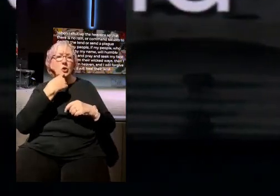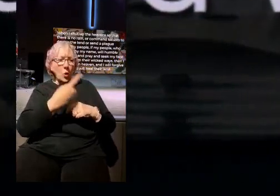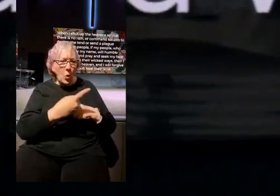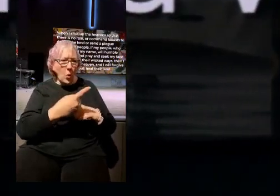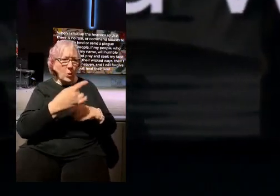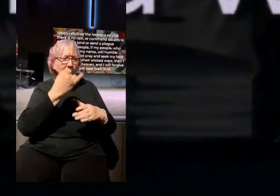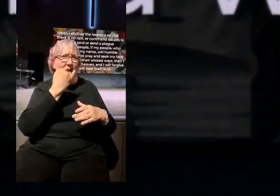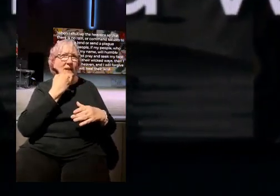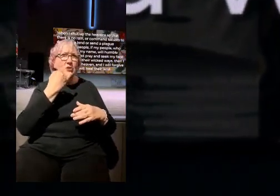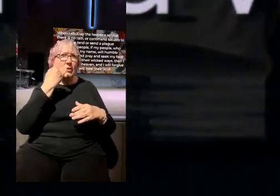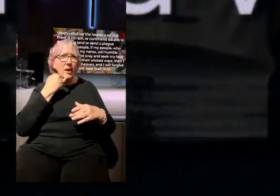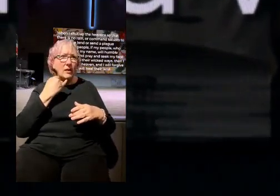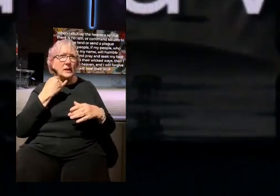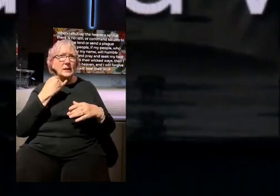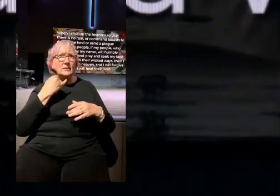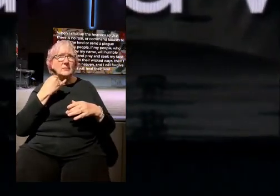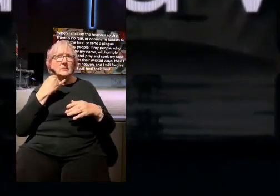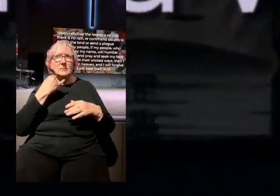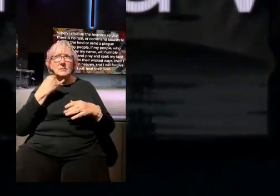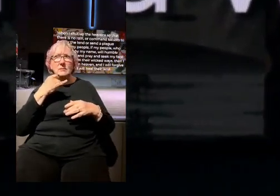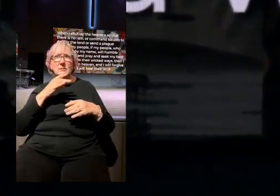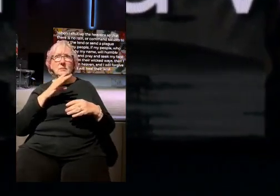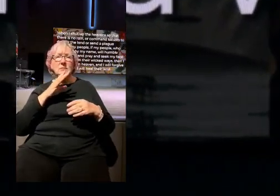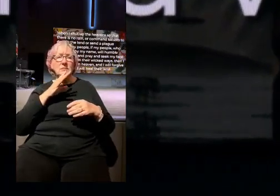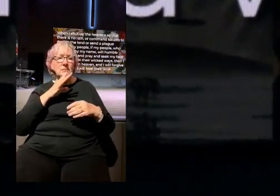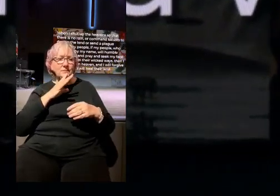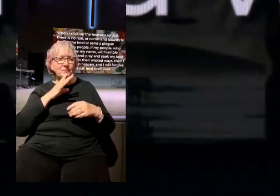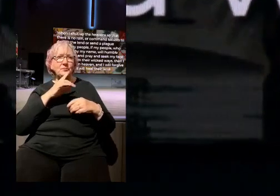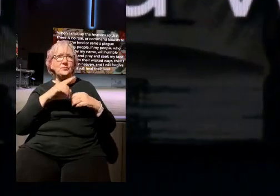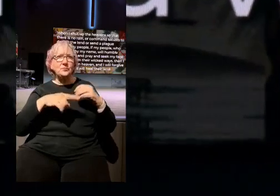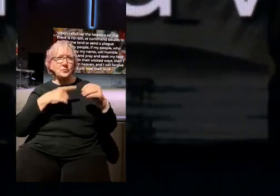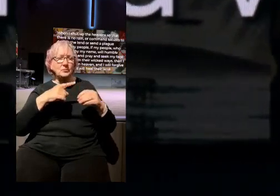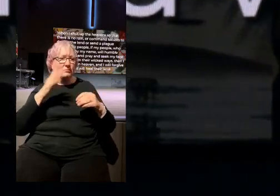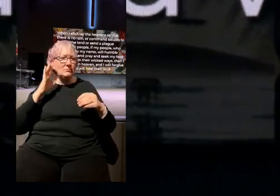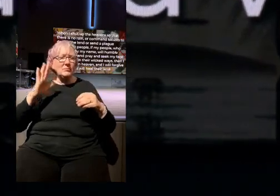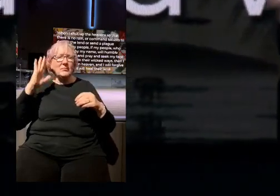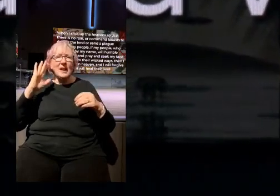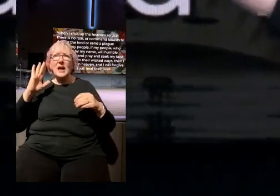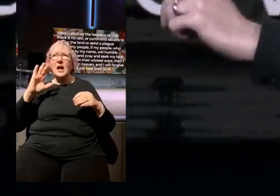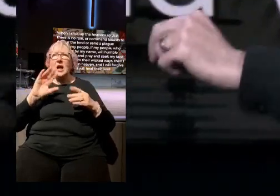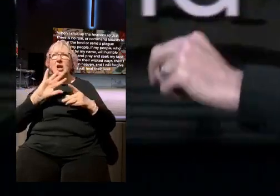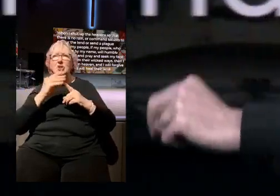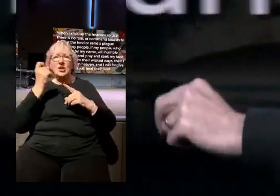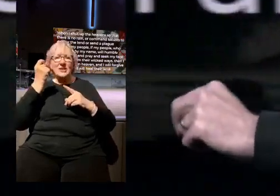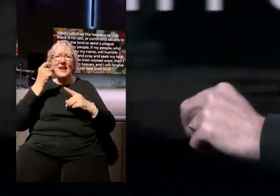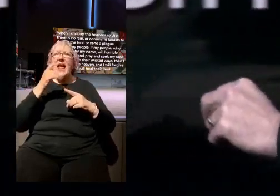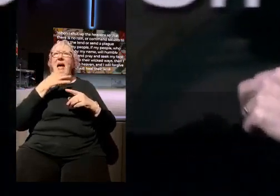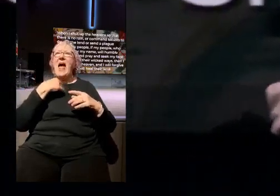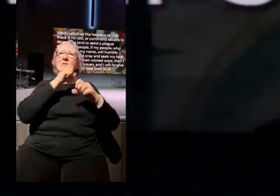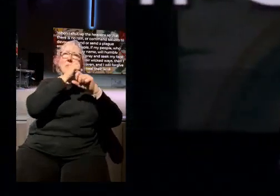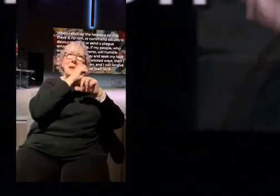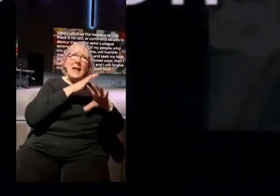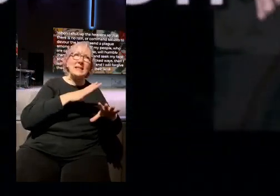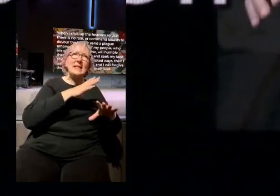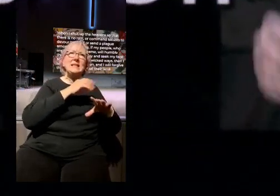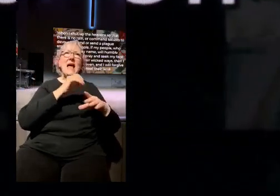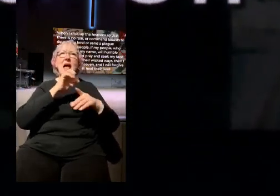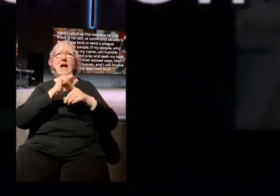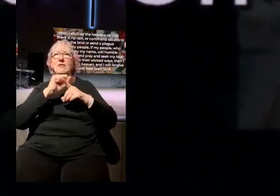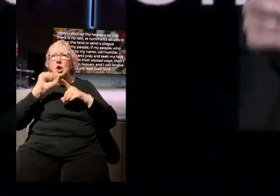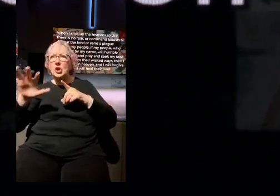speaking into language that ancient cultures understood, there's blessings and curses. If this nation obeys me, they get